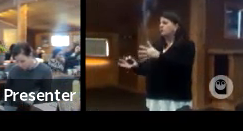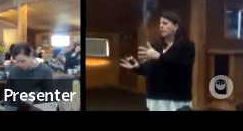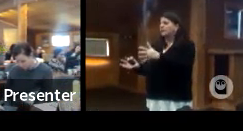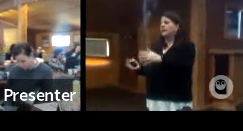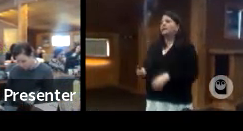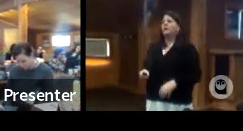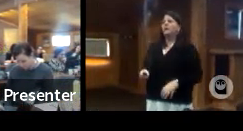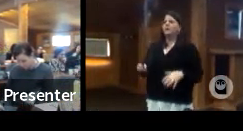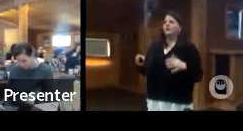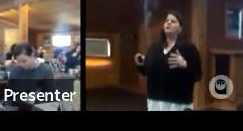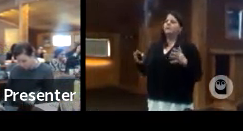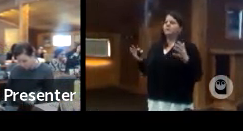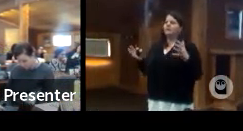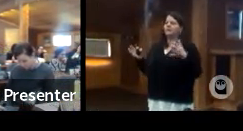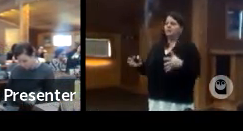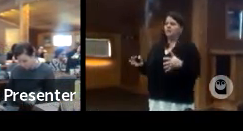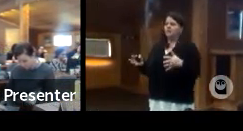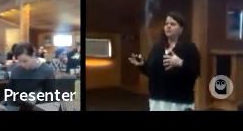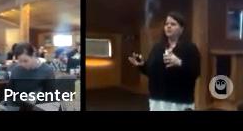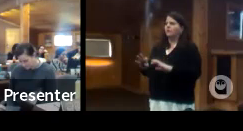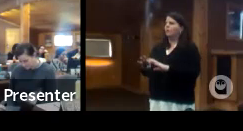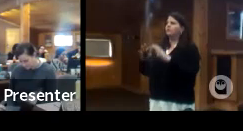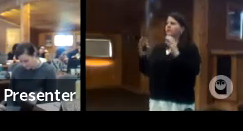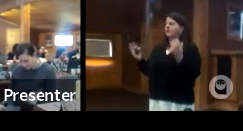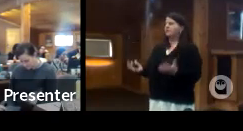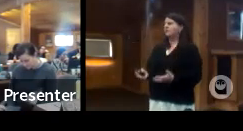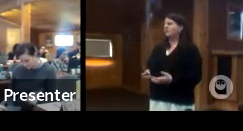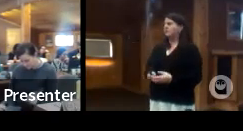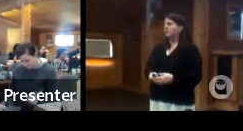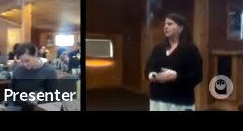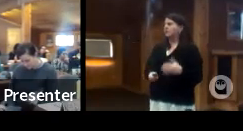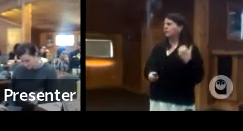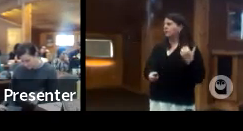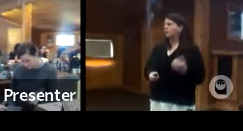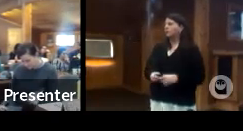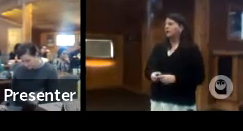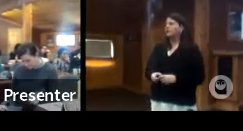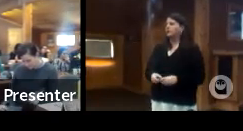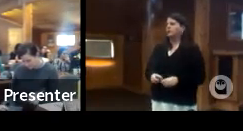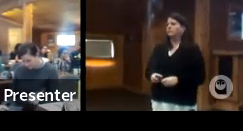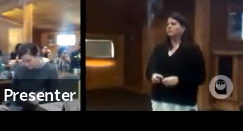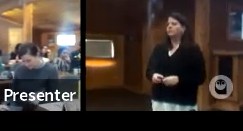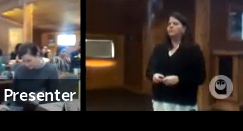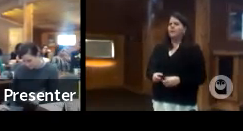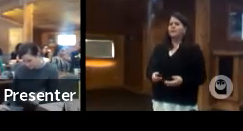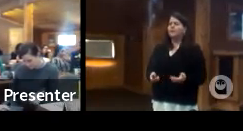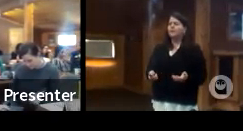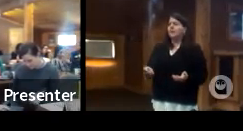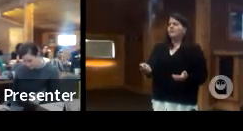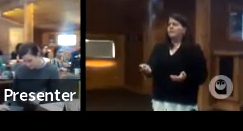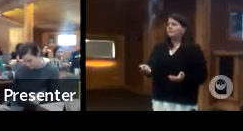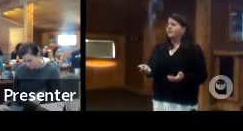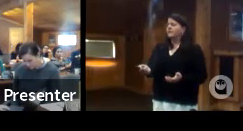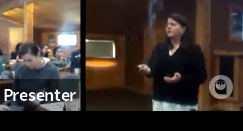ad course, which I did that. But learning to be an attorney is a whole different set of skills than what you can learn in school. And